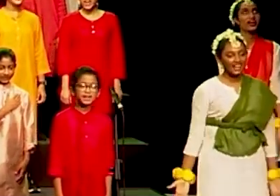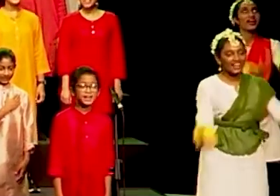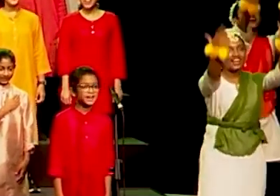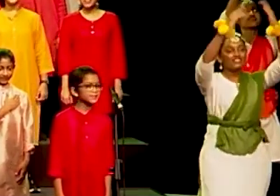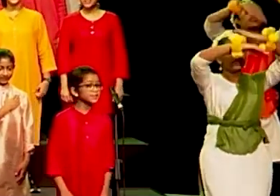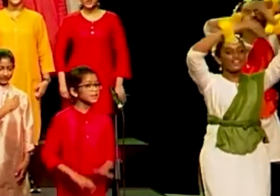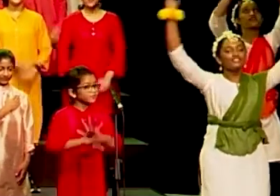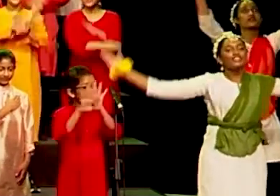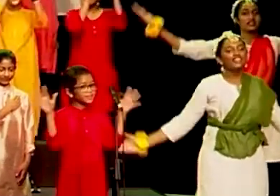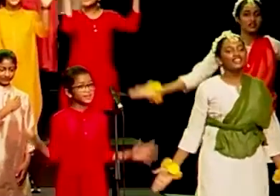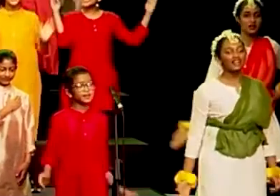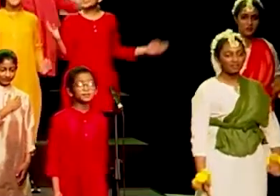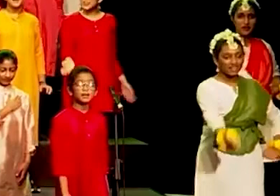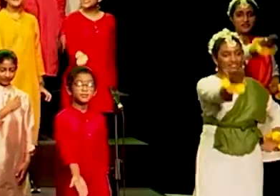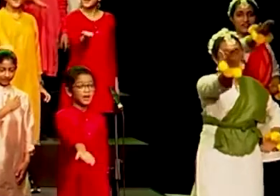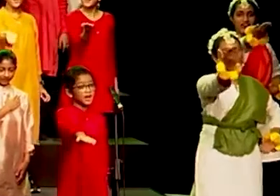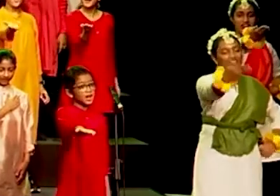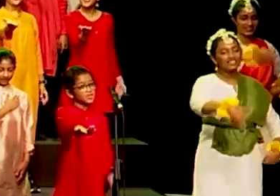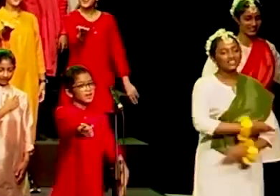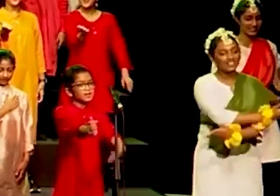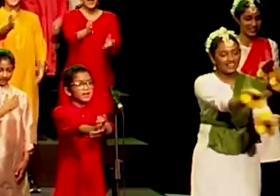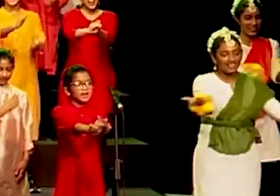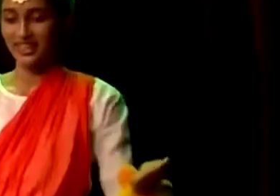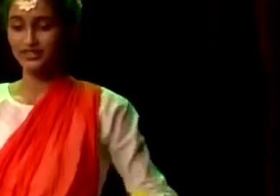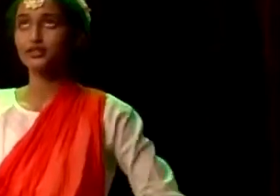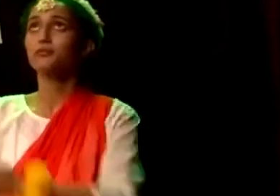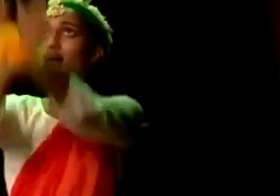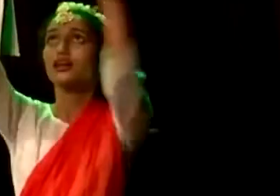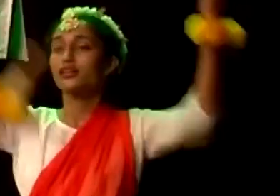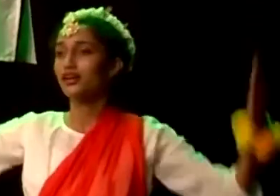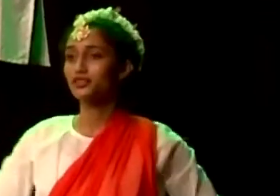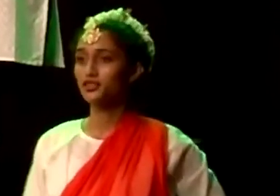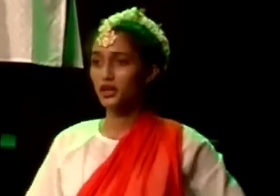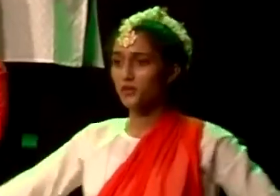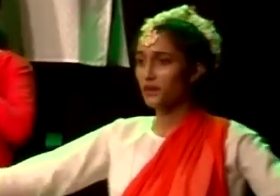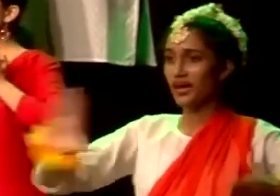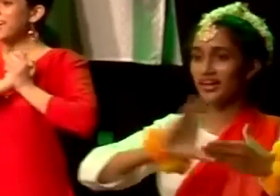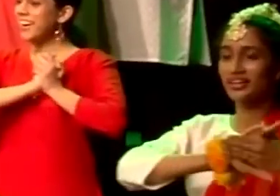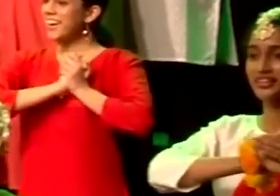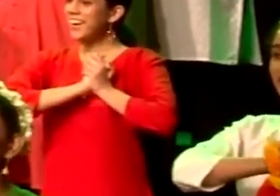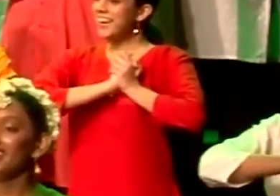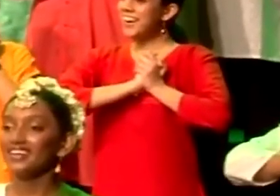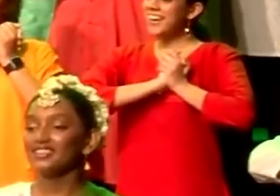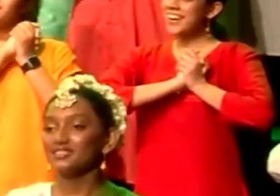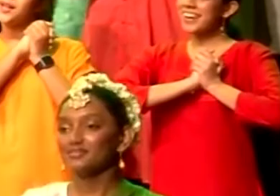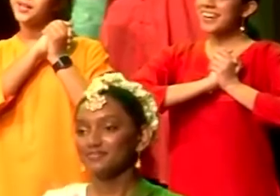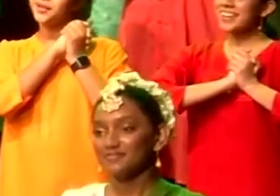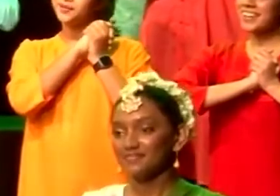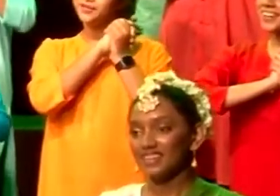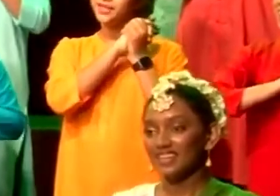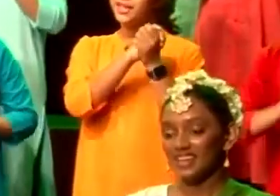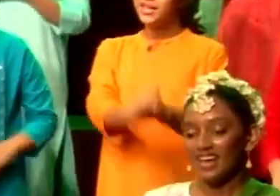Into that heaven of freedom, my Father, let my country